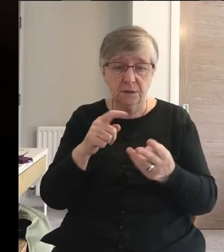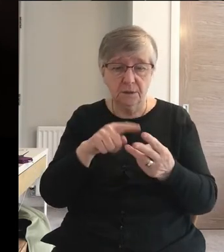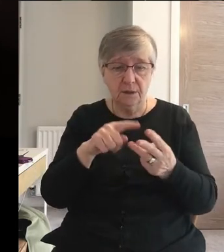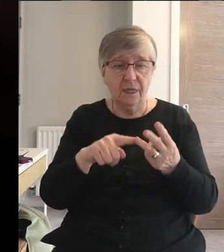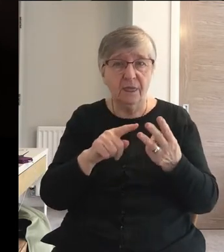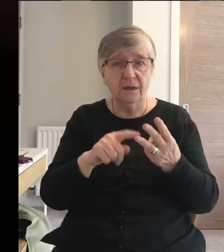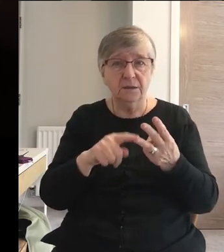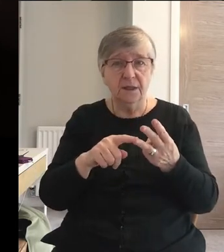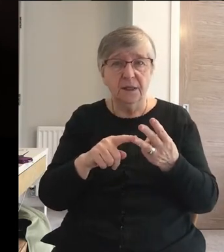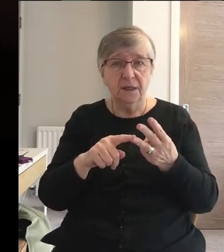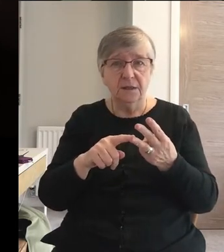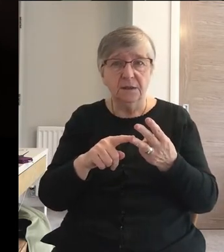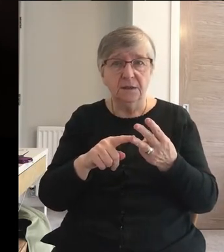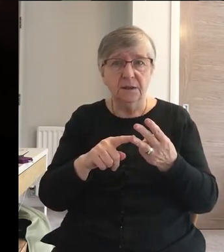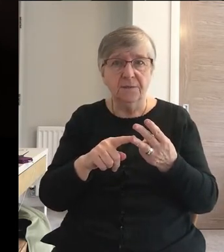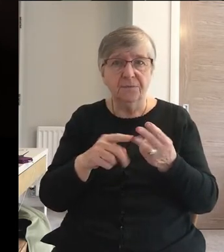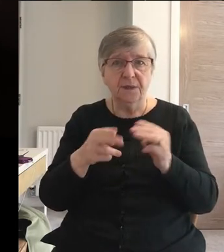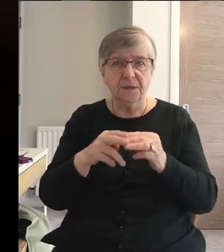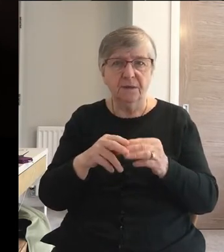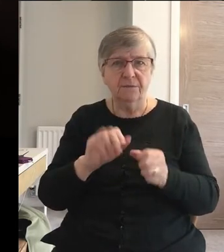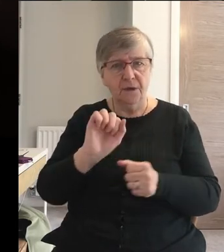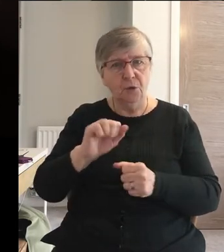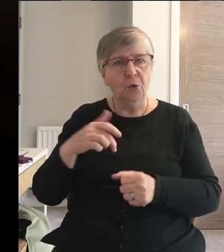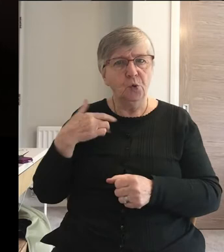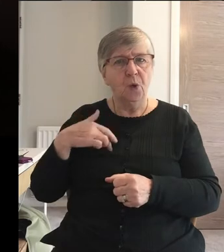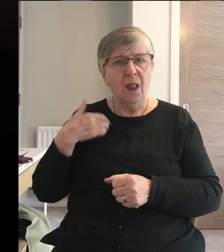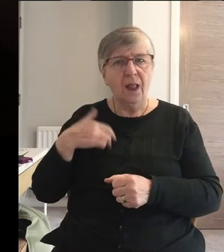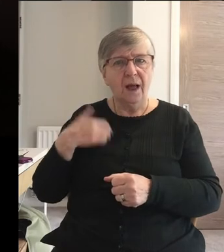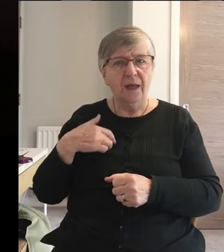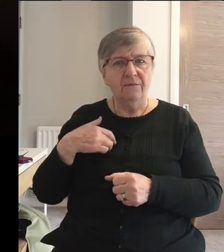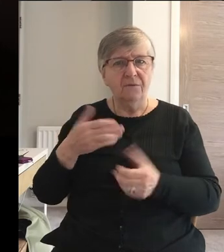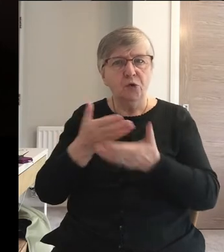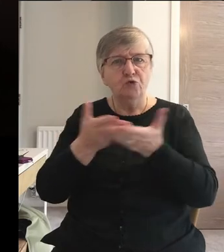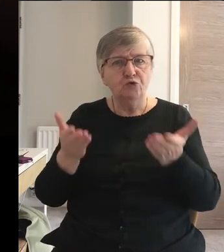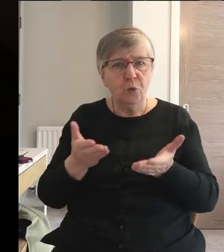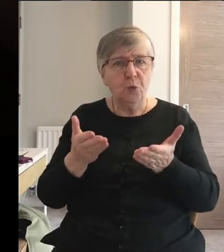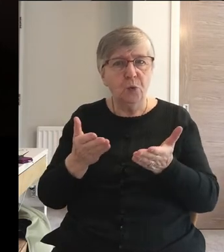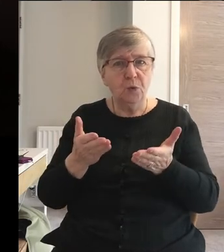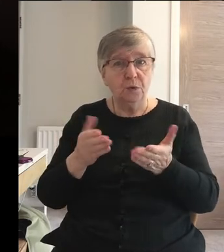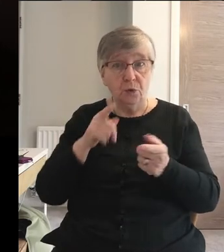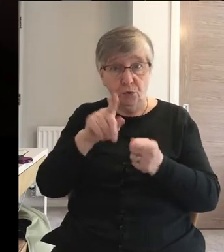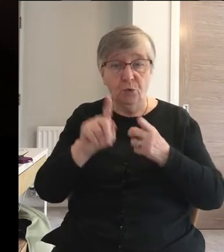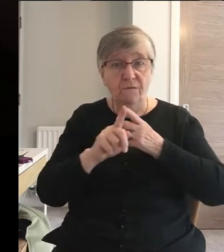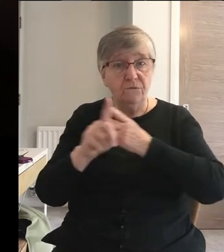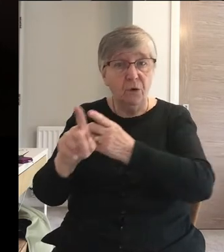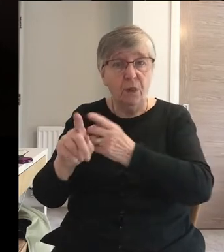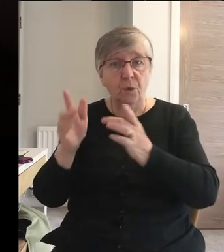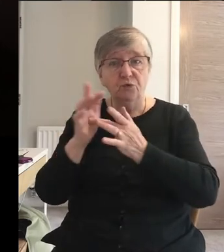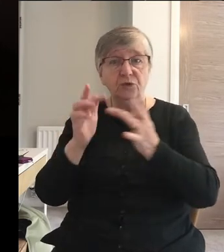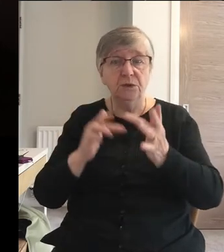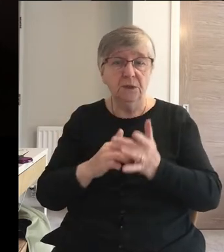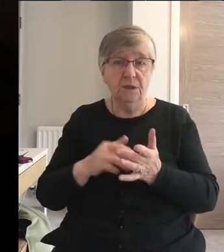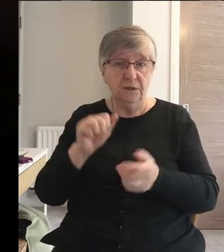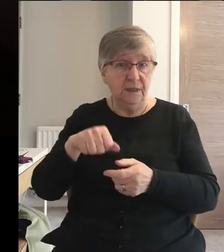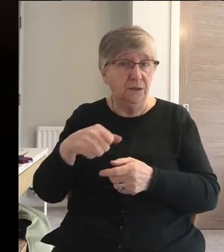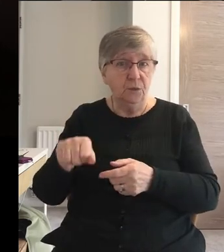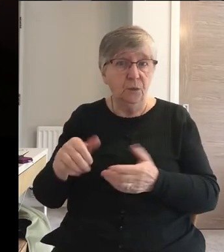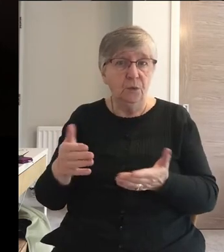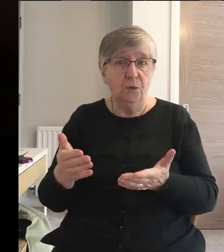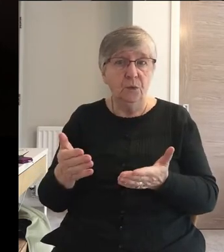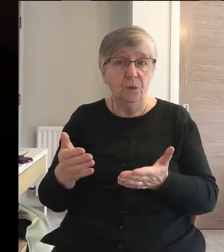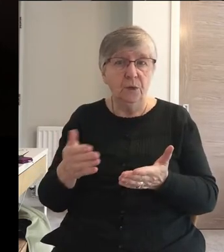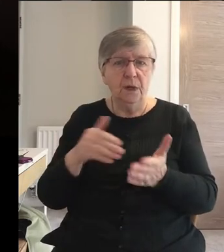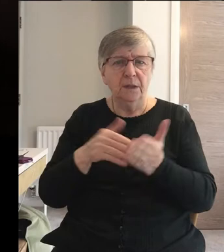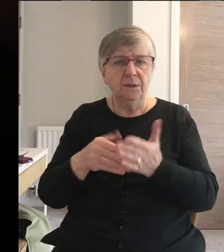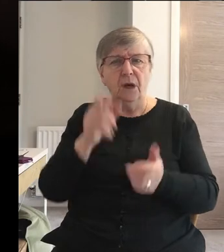And the third test was whether our lifestyle shows signs that we are following Christ. And now